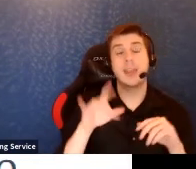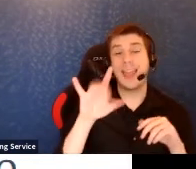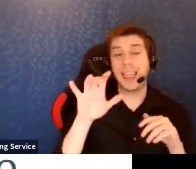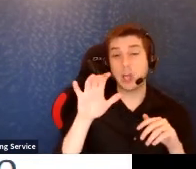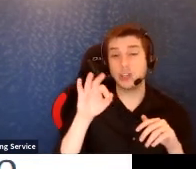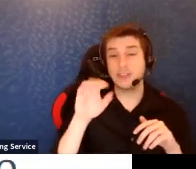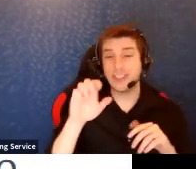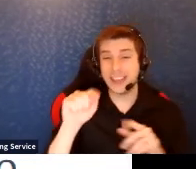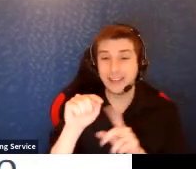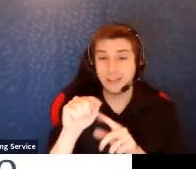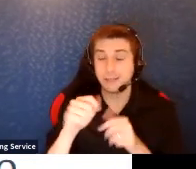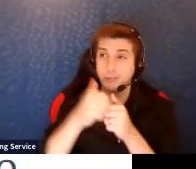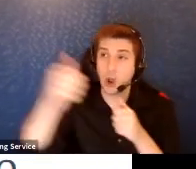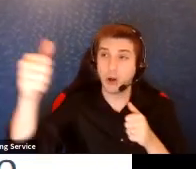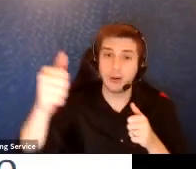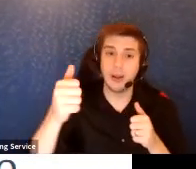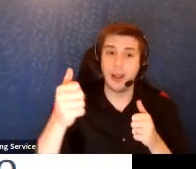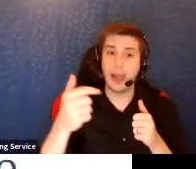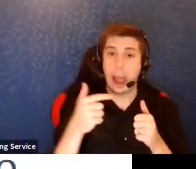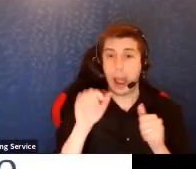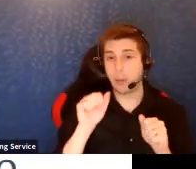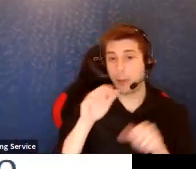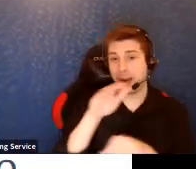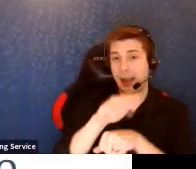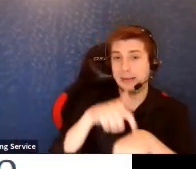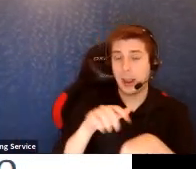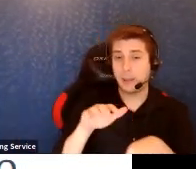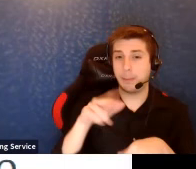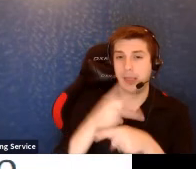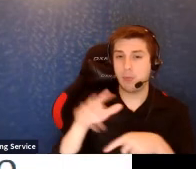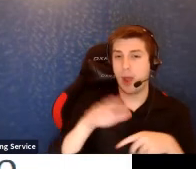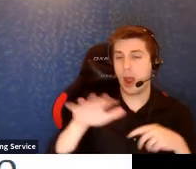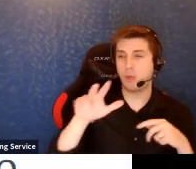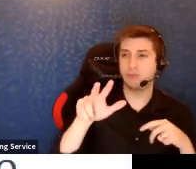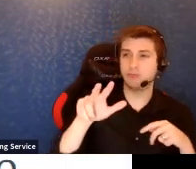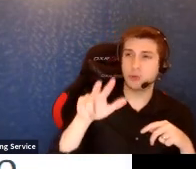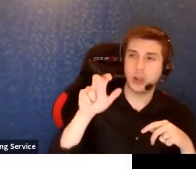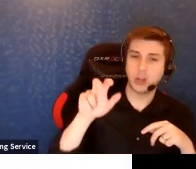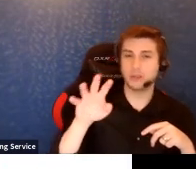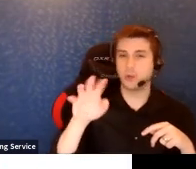feet, I might not go beyond 400 feet or even 300 feet.